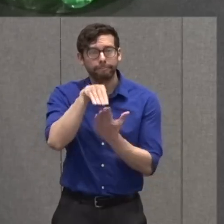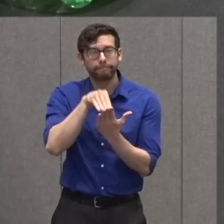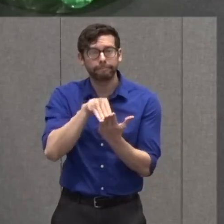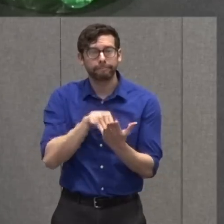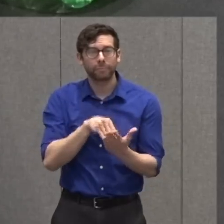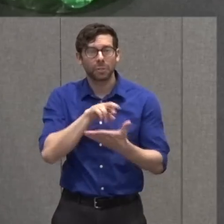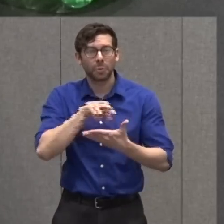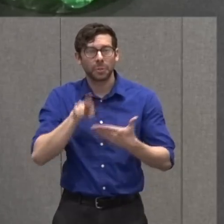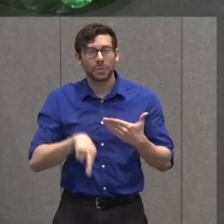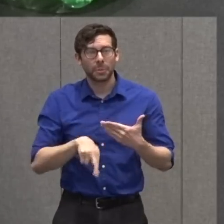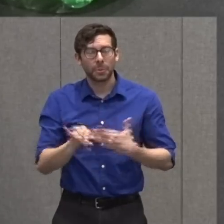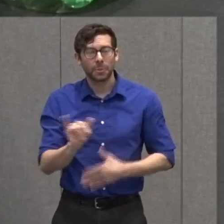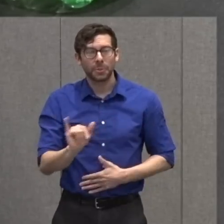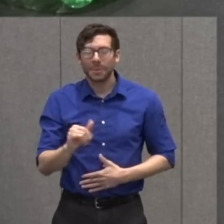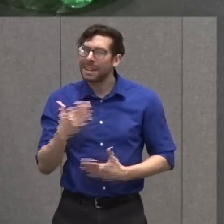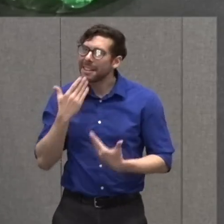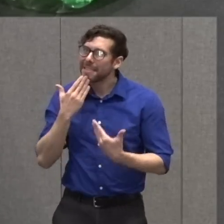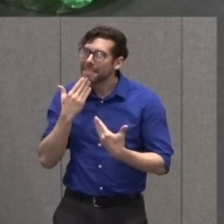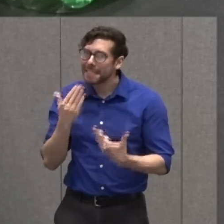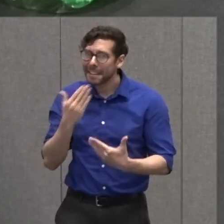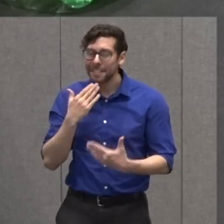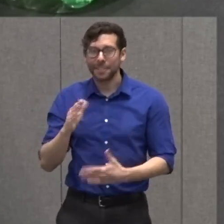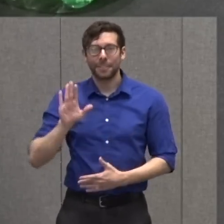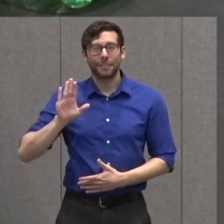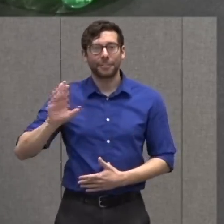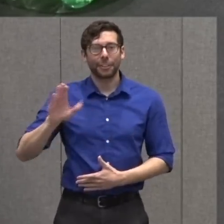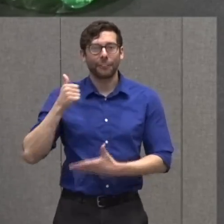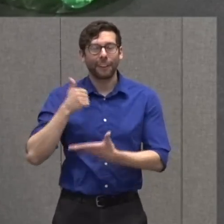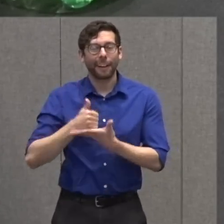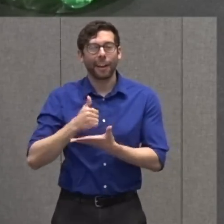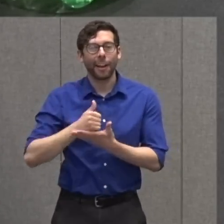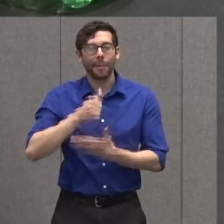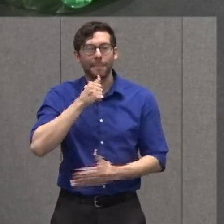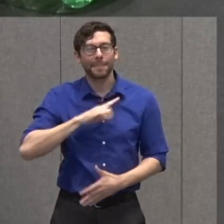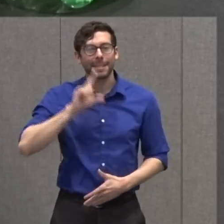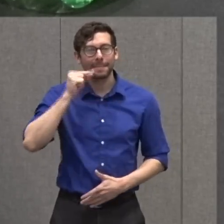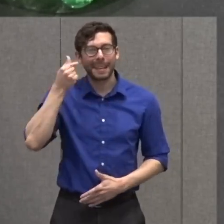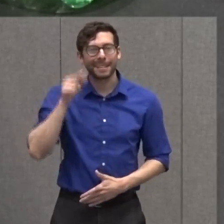Thank you, for your help, Miss Mays. Sure. You're awesome.